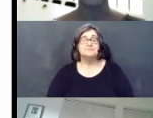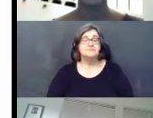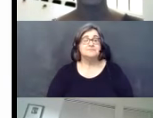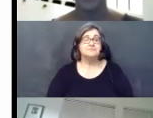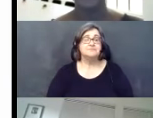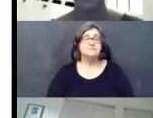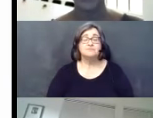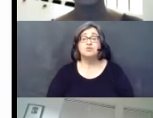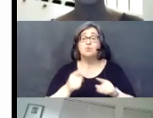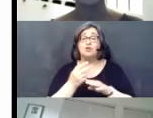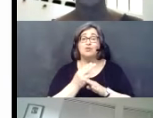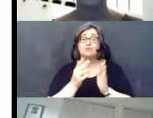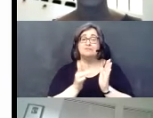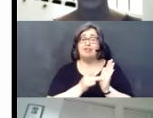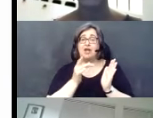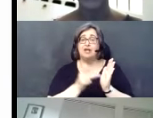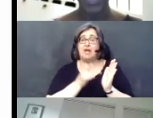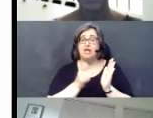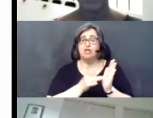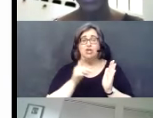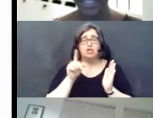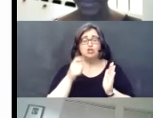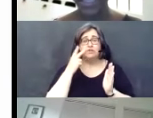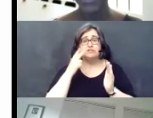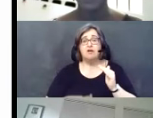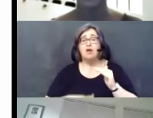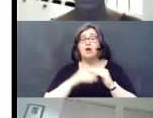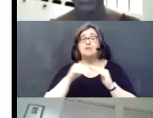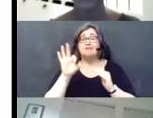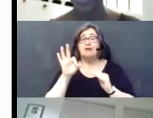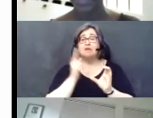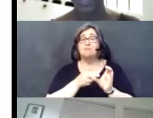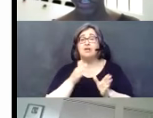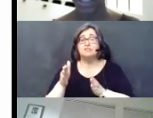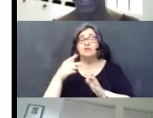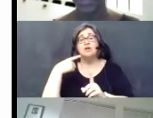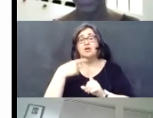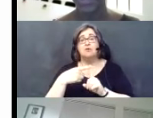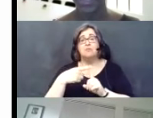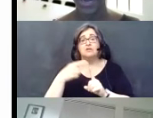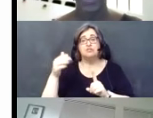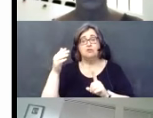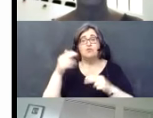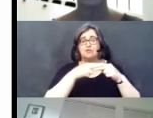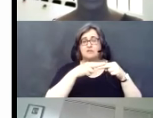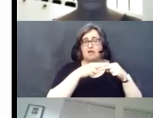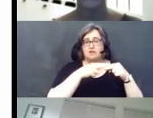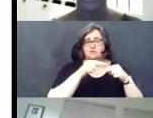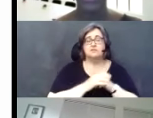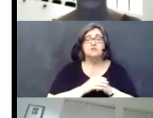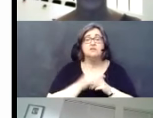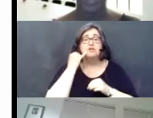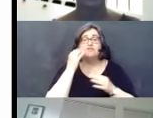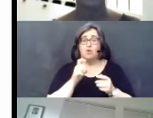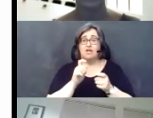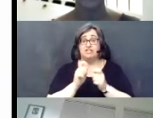So when using your iPad, you should be able to see up to 9 participants plus the presentation. If you would like to